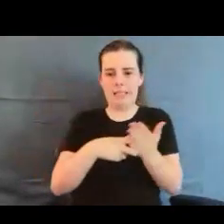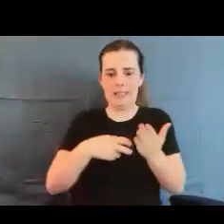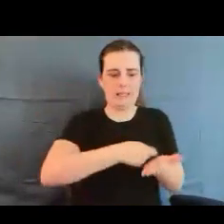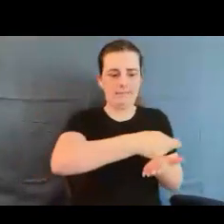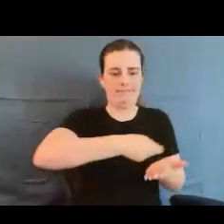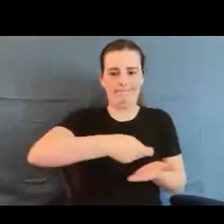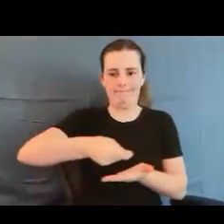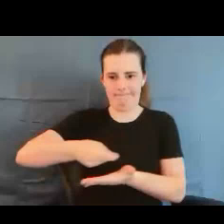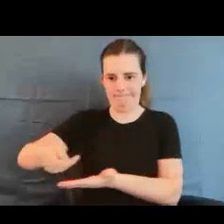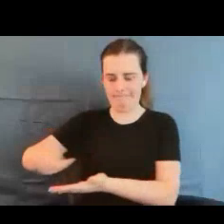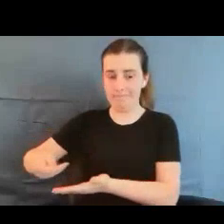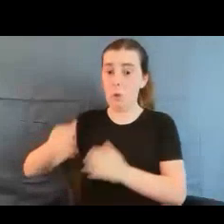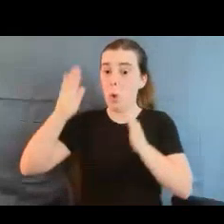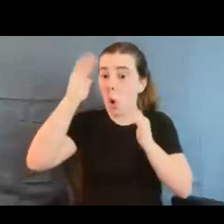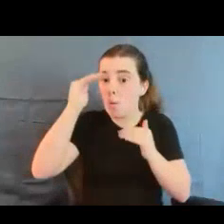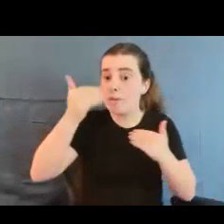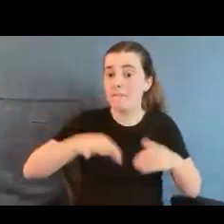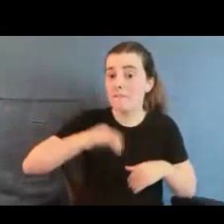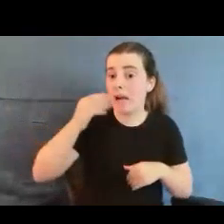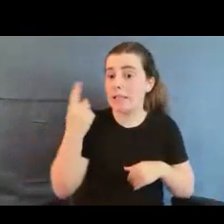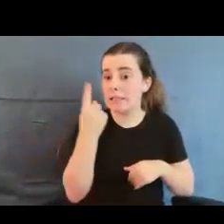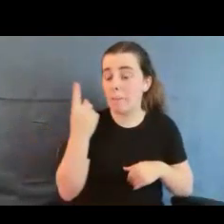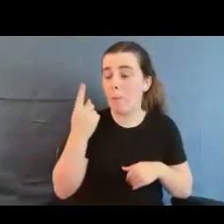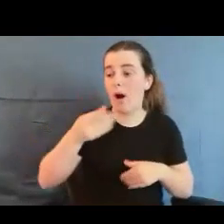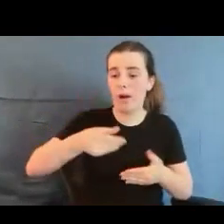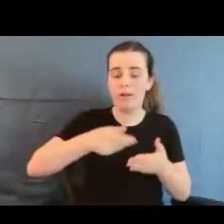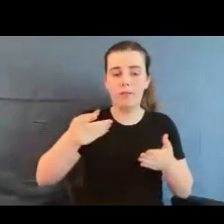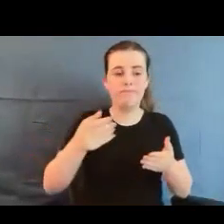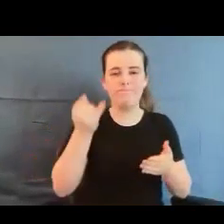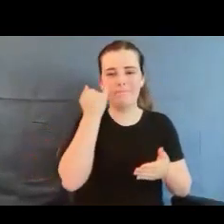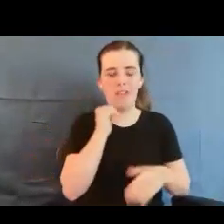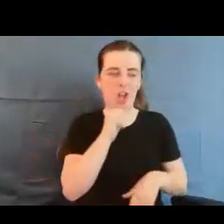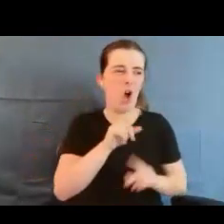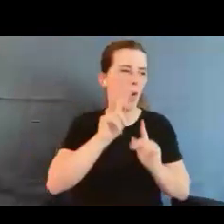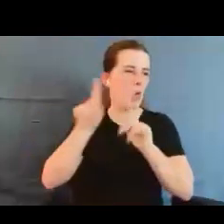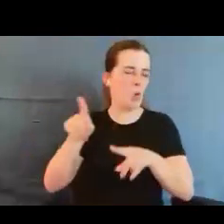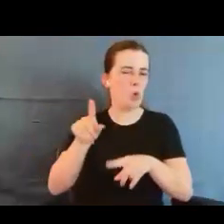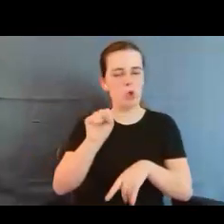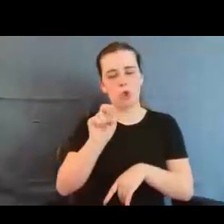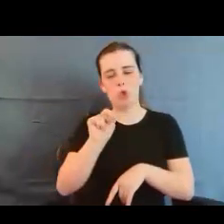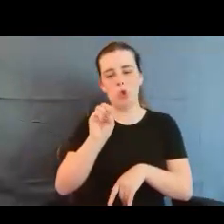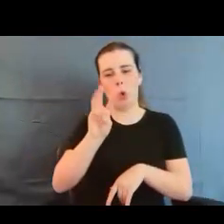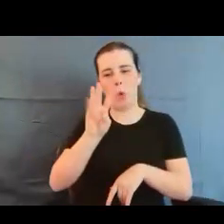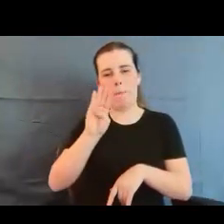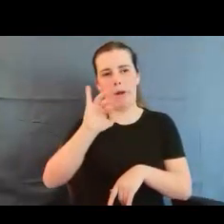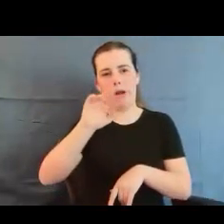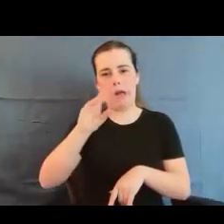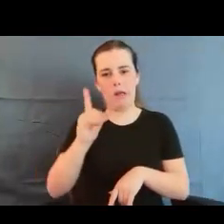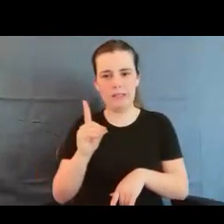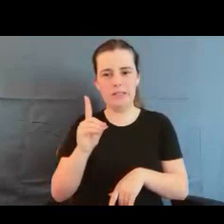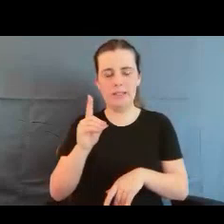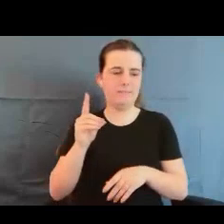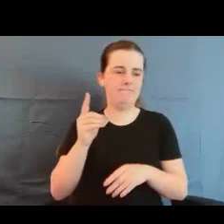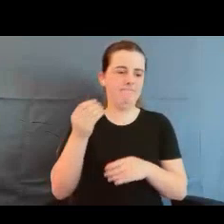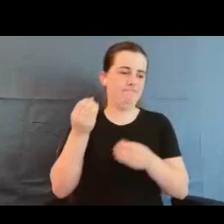So hopefully you'll find someone that's handing them out. If not, I would go to the Snowbird info desk and they should be able to give your family